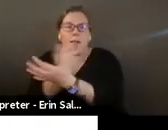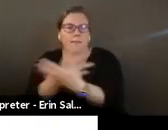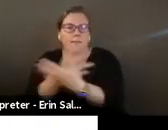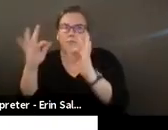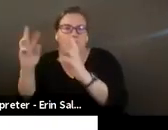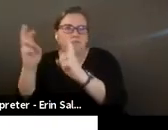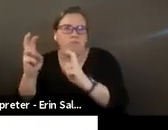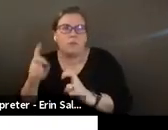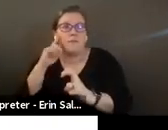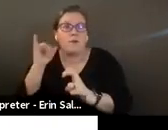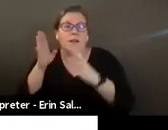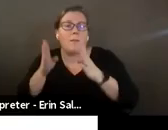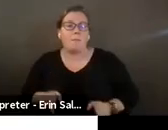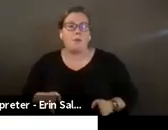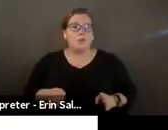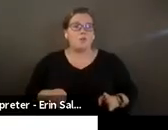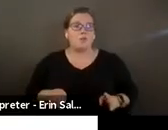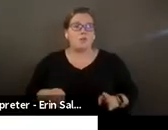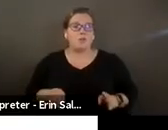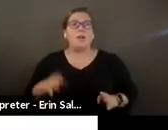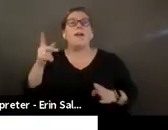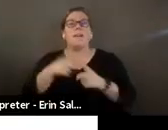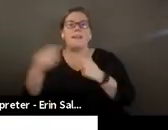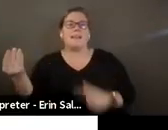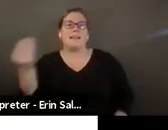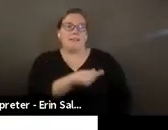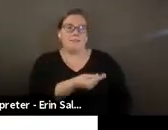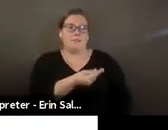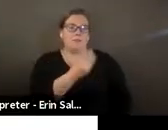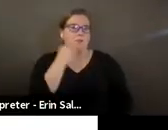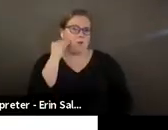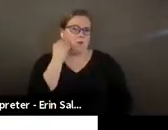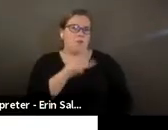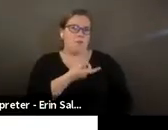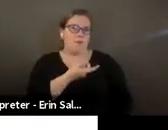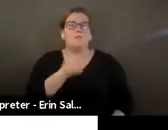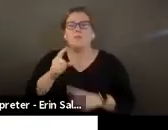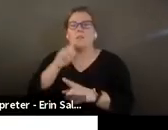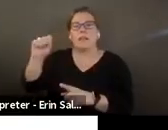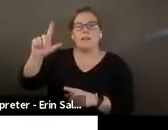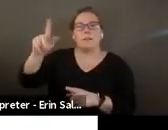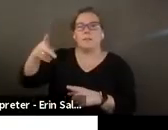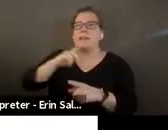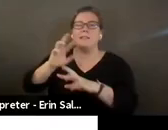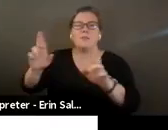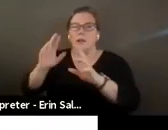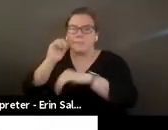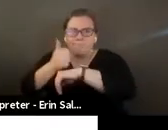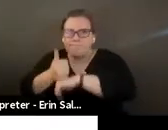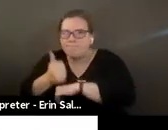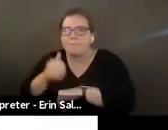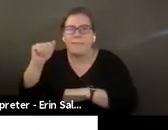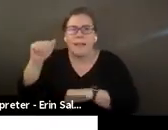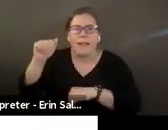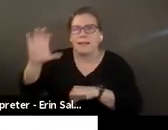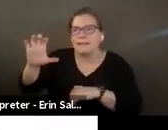the individual who will be using it at home. So basically they're getting it ready for the device, getting that AAC app